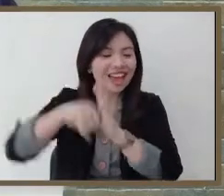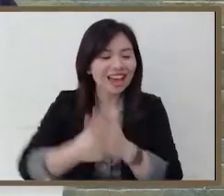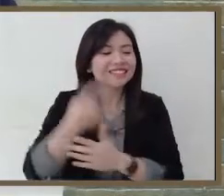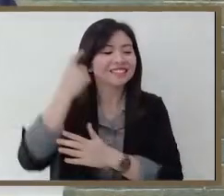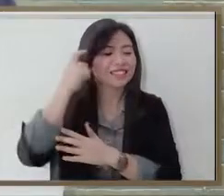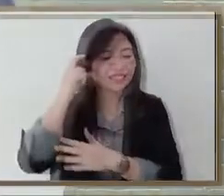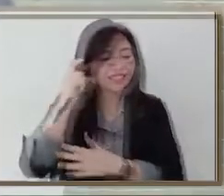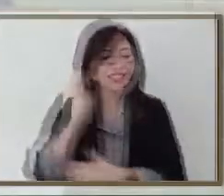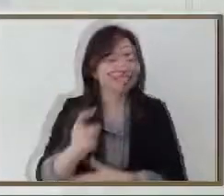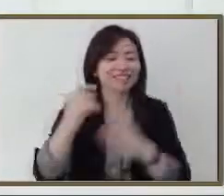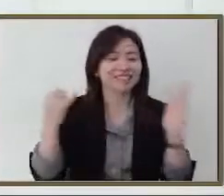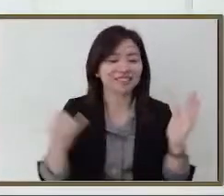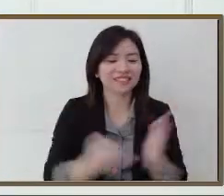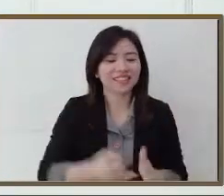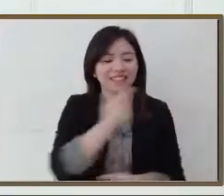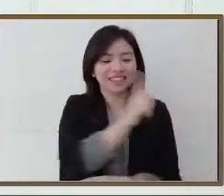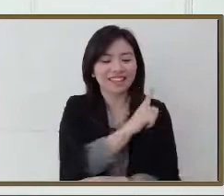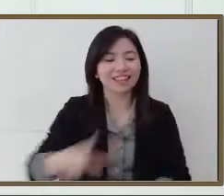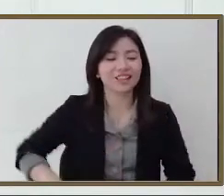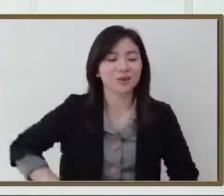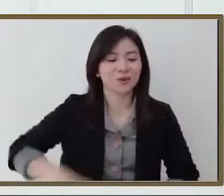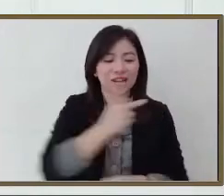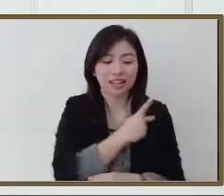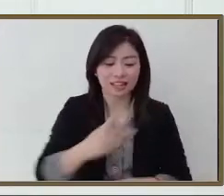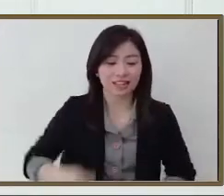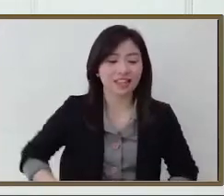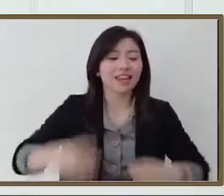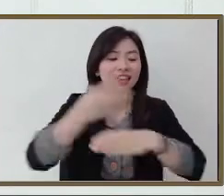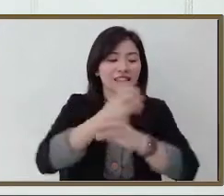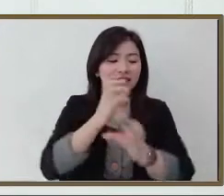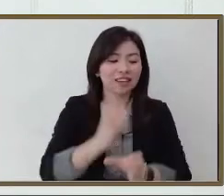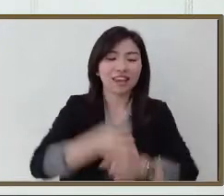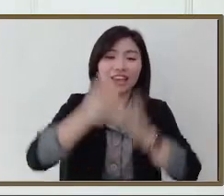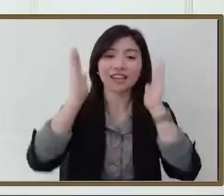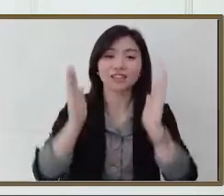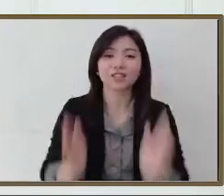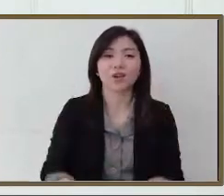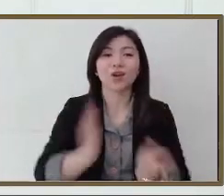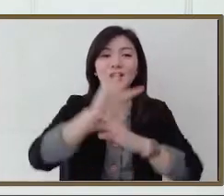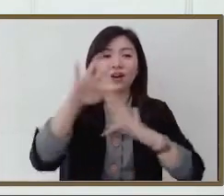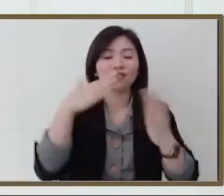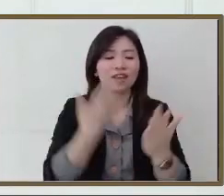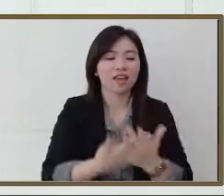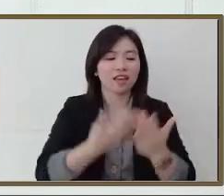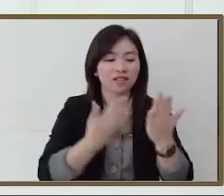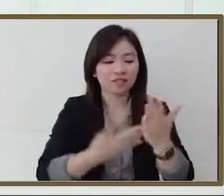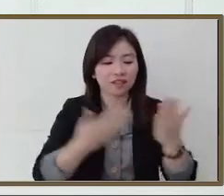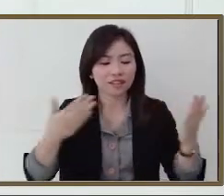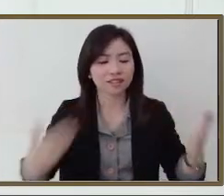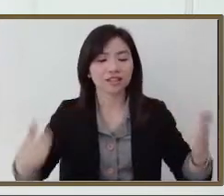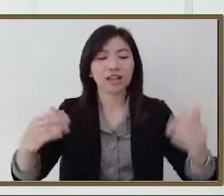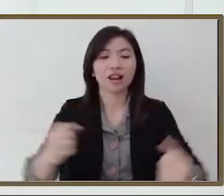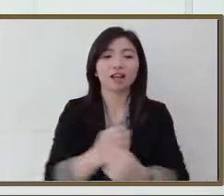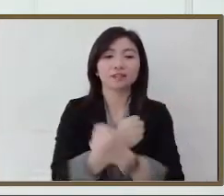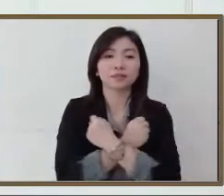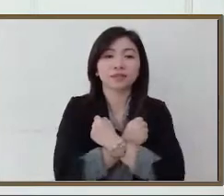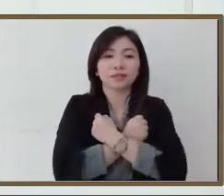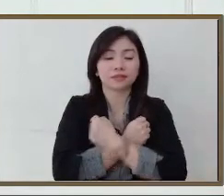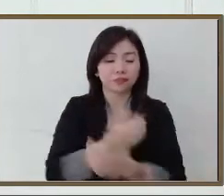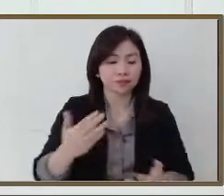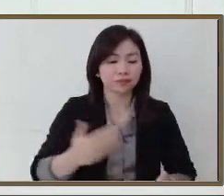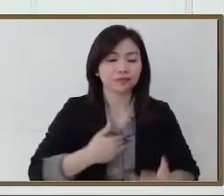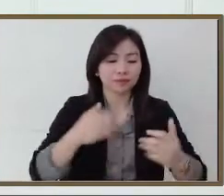top. Just think of it, the Lord and King, the Creator of everything, loves